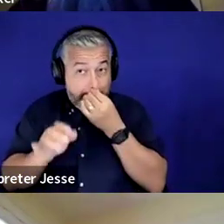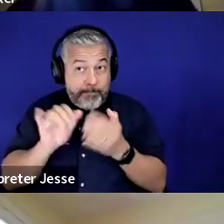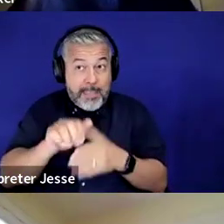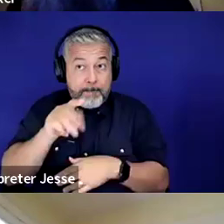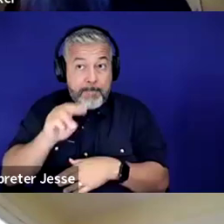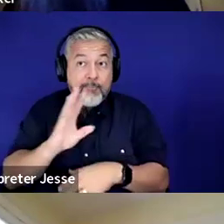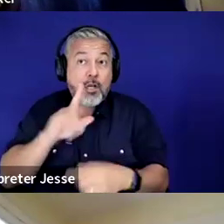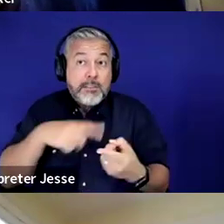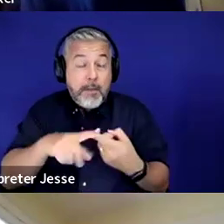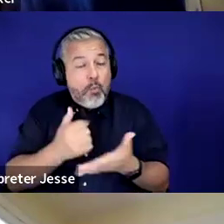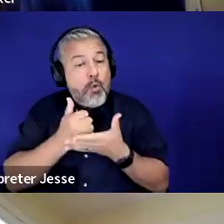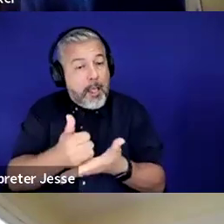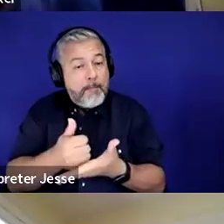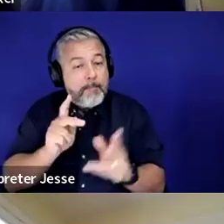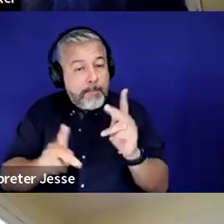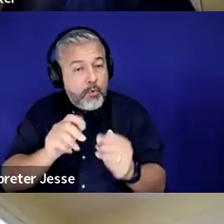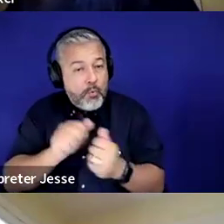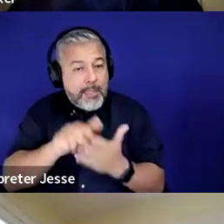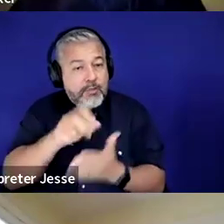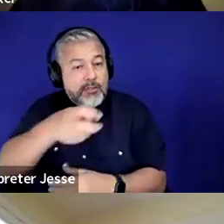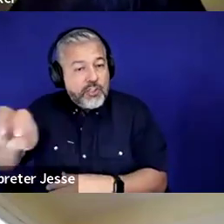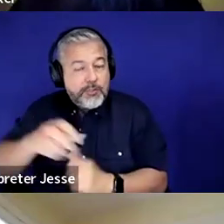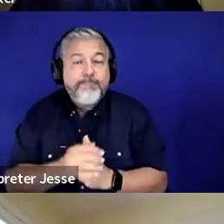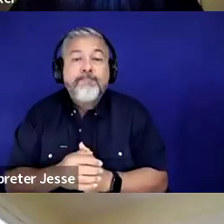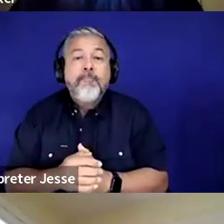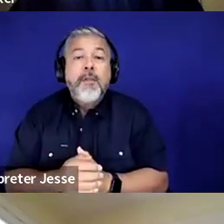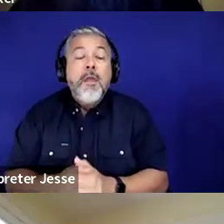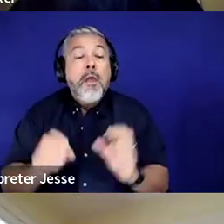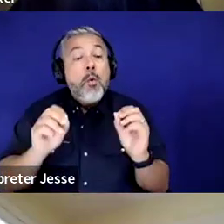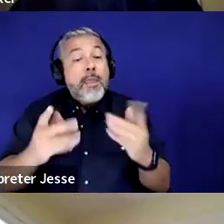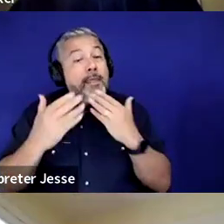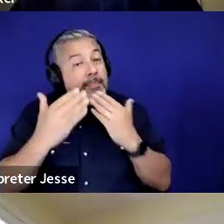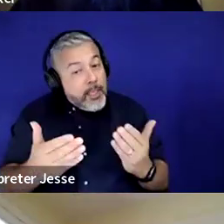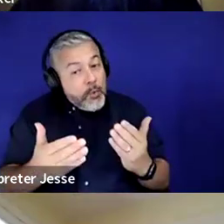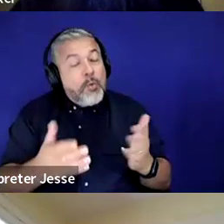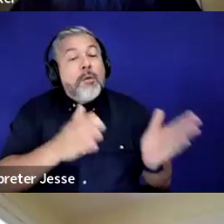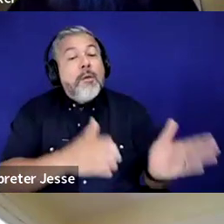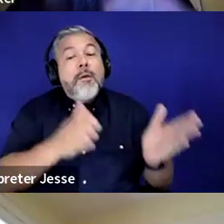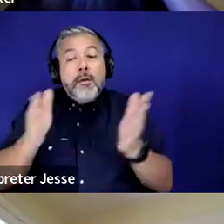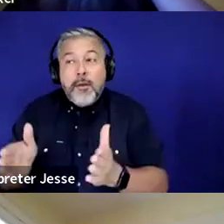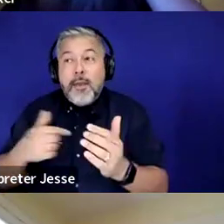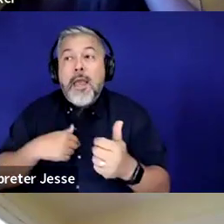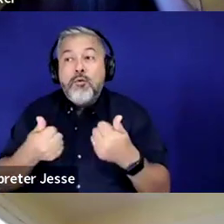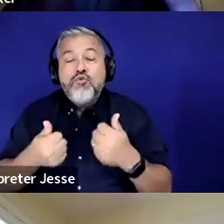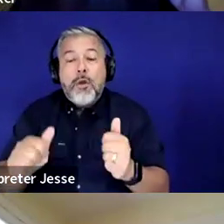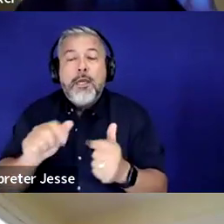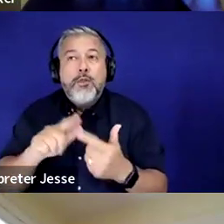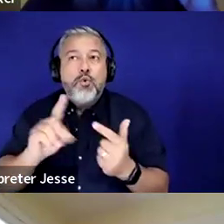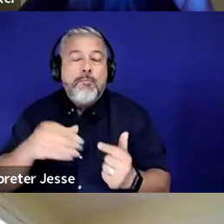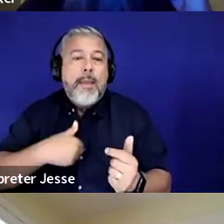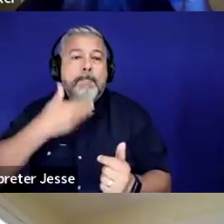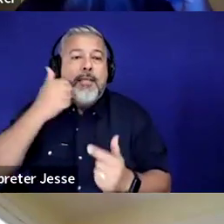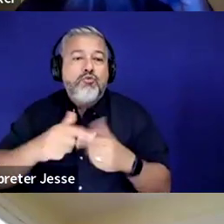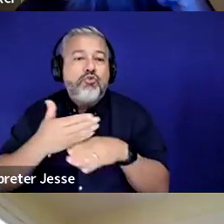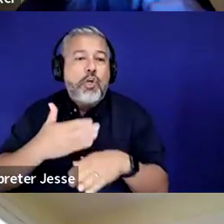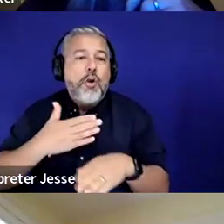So, all right, thanks so much for that. I am gonna try to do my best to share